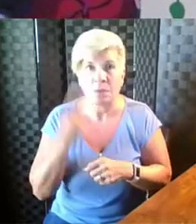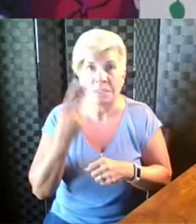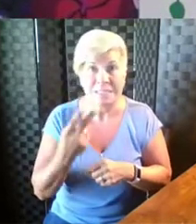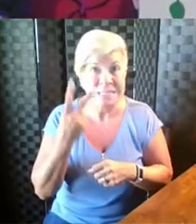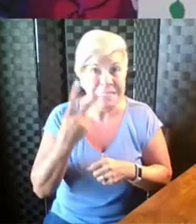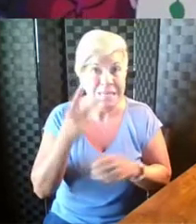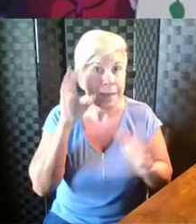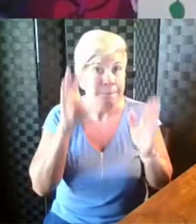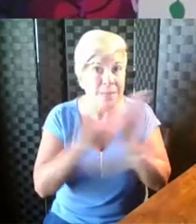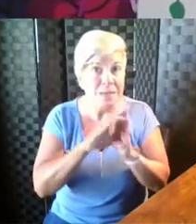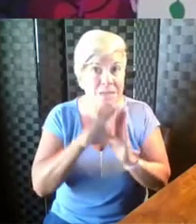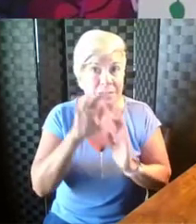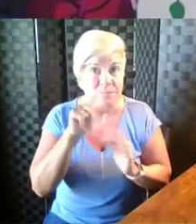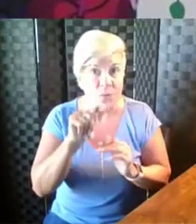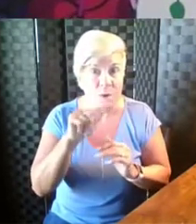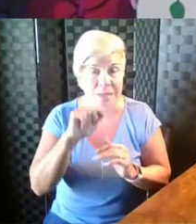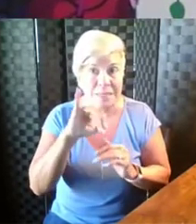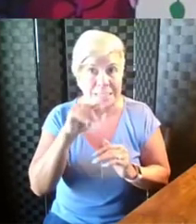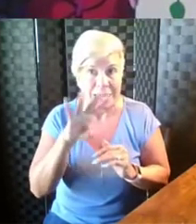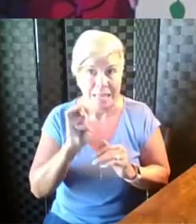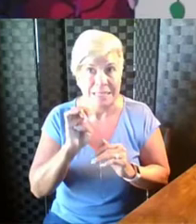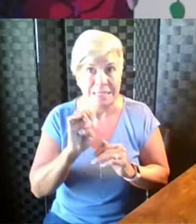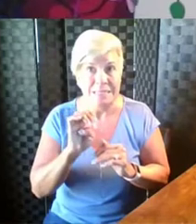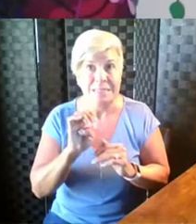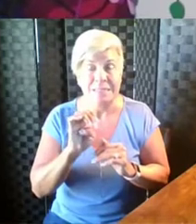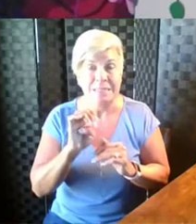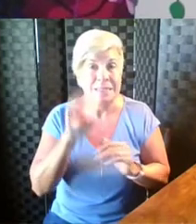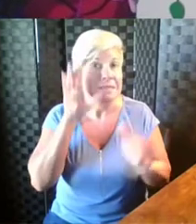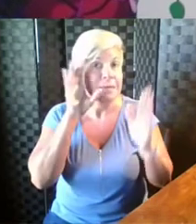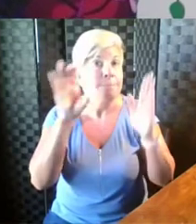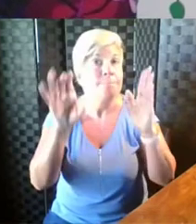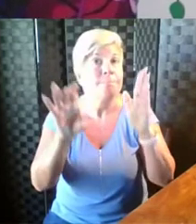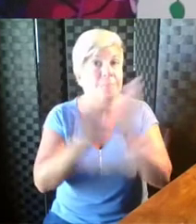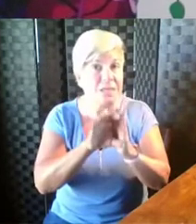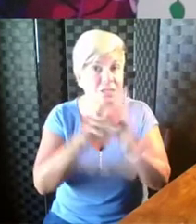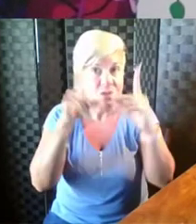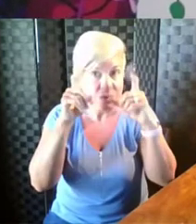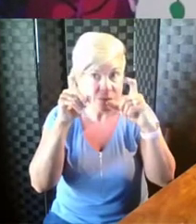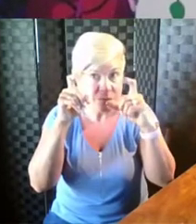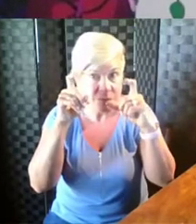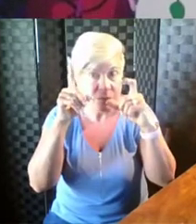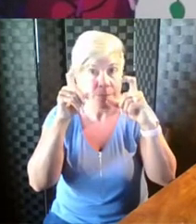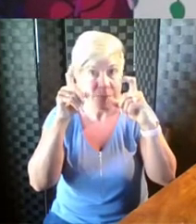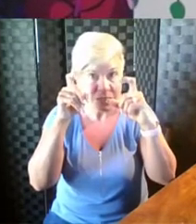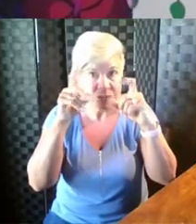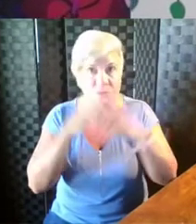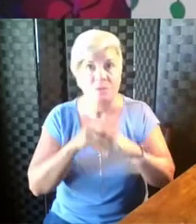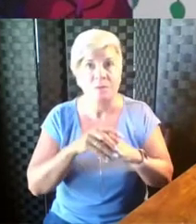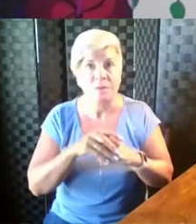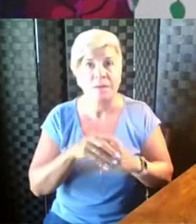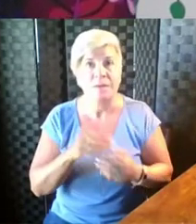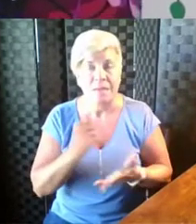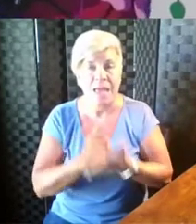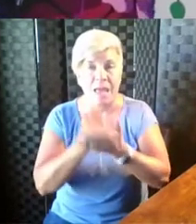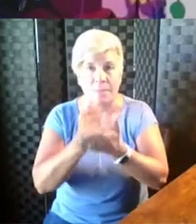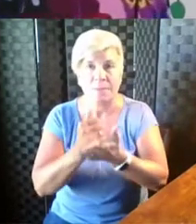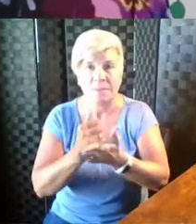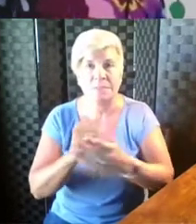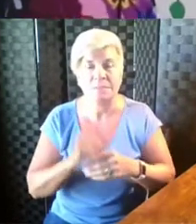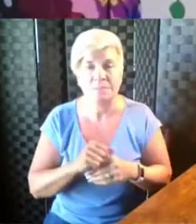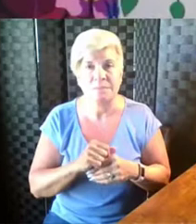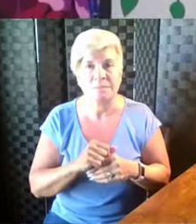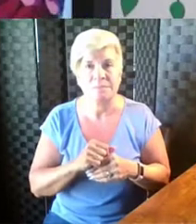have a picture. That's a strong nonfiction text feature. Most of us are very visual, and pictures are really helpful in a nonfiction